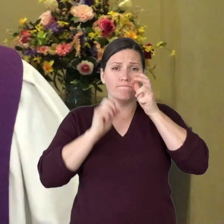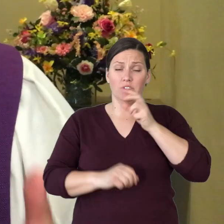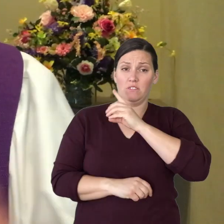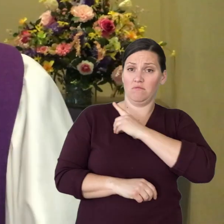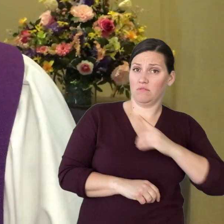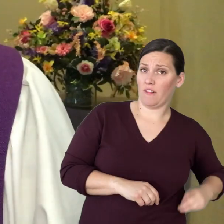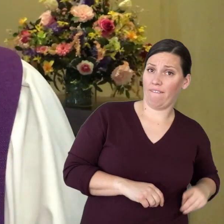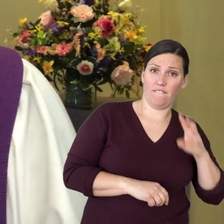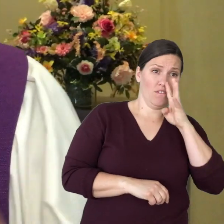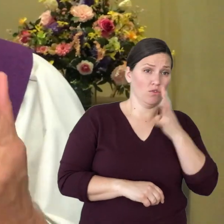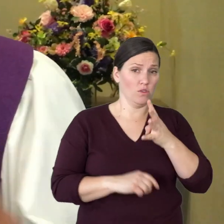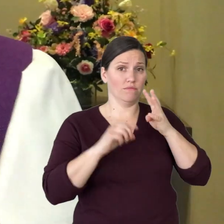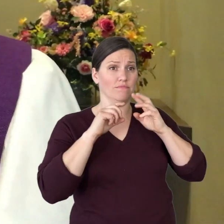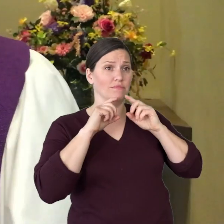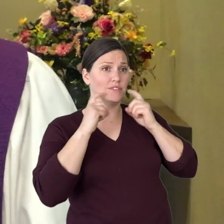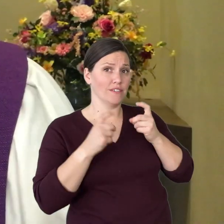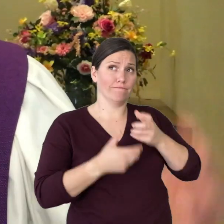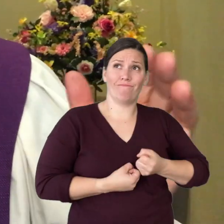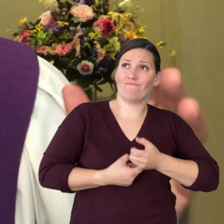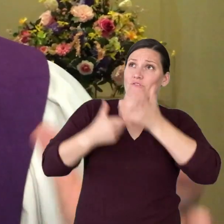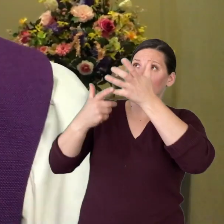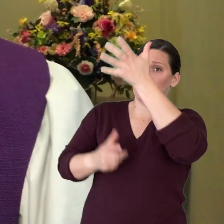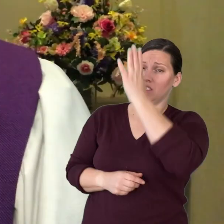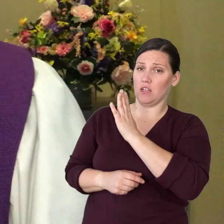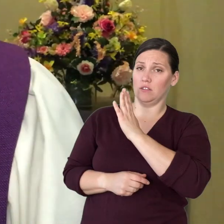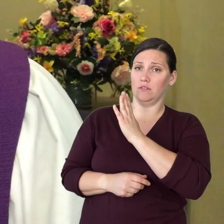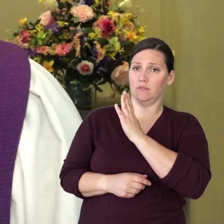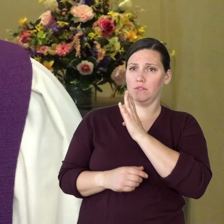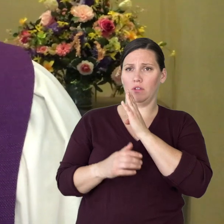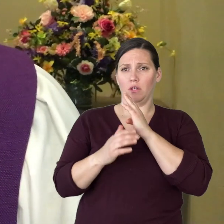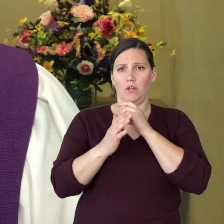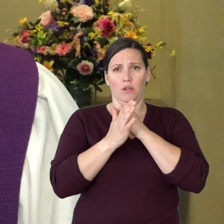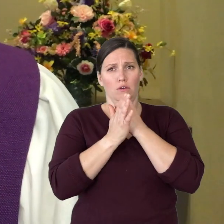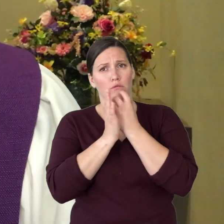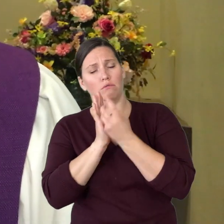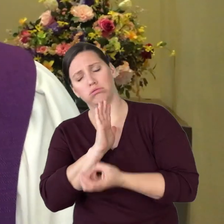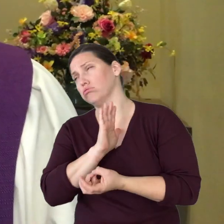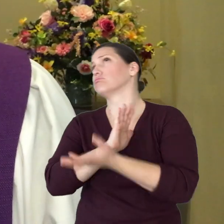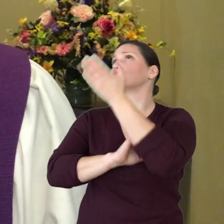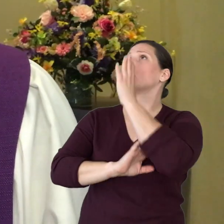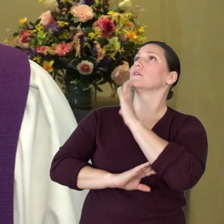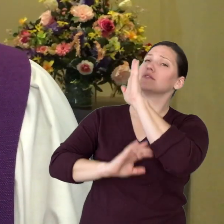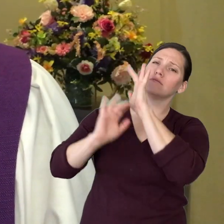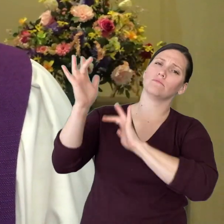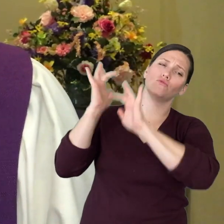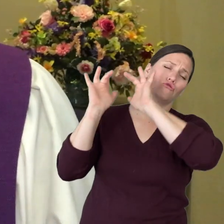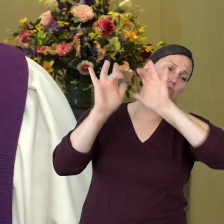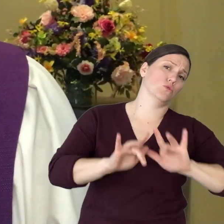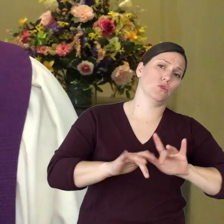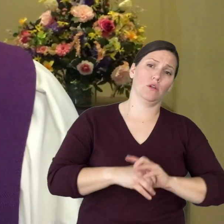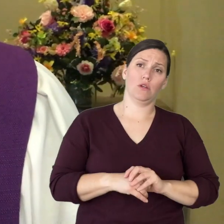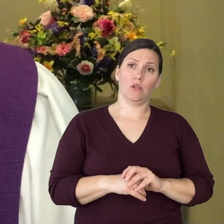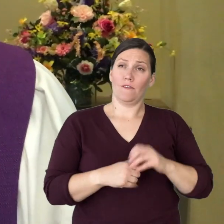David turned from his sin, he confessed it to God, and he fell on the mercy of God. You see,